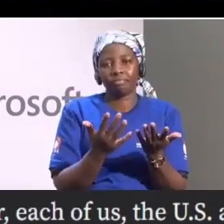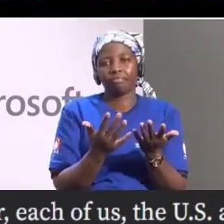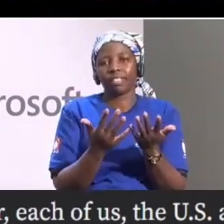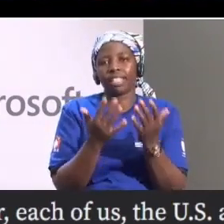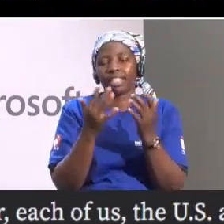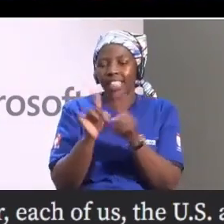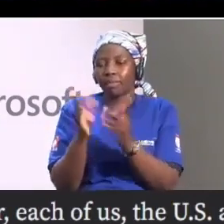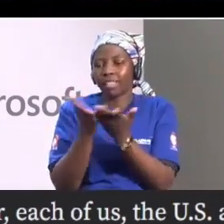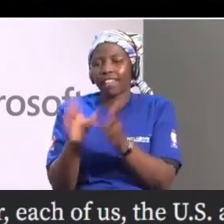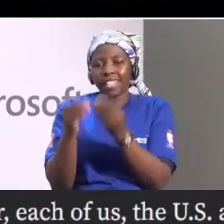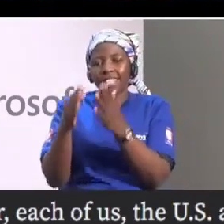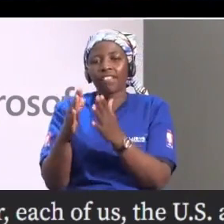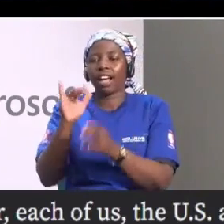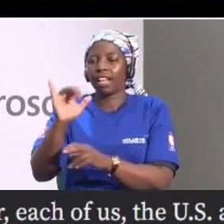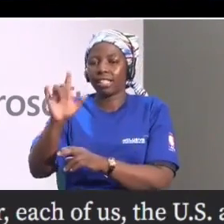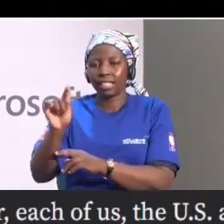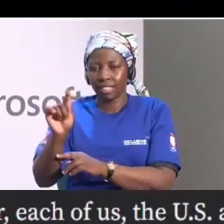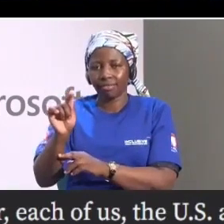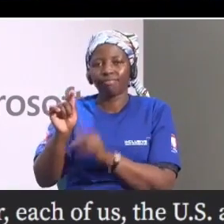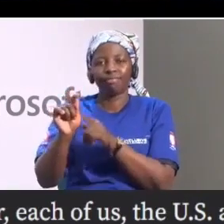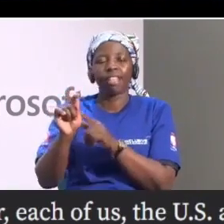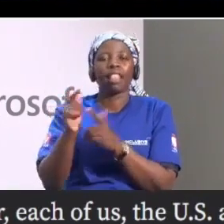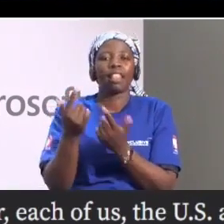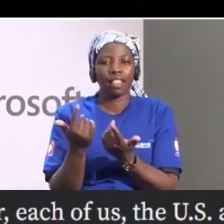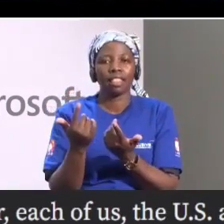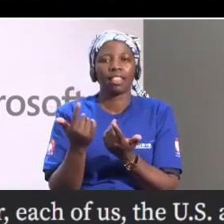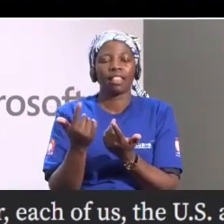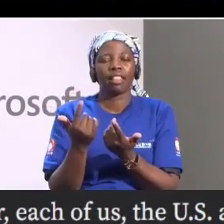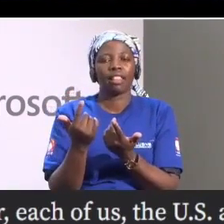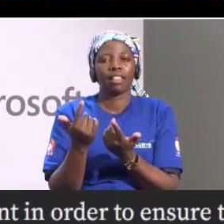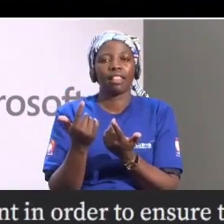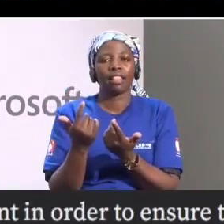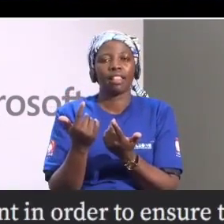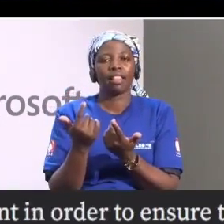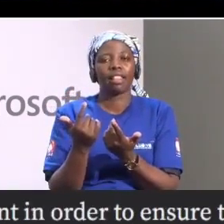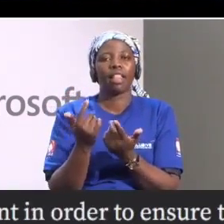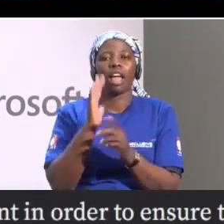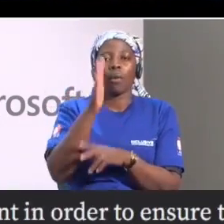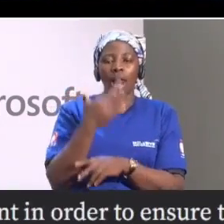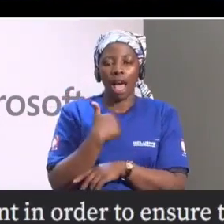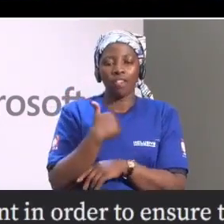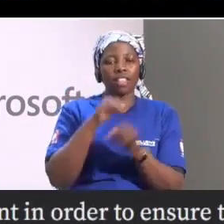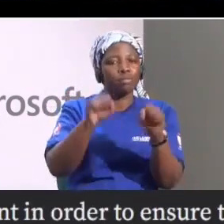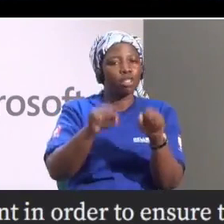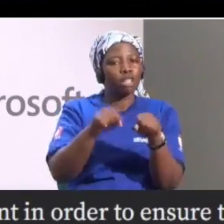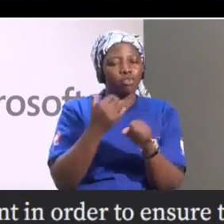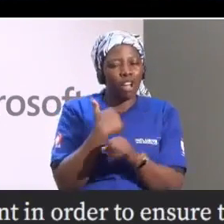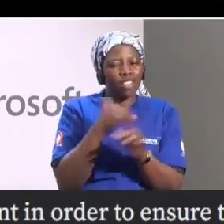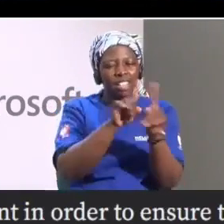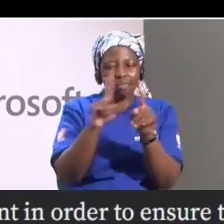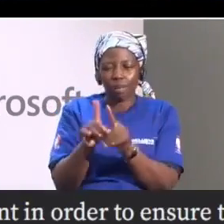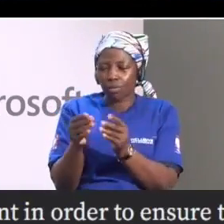service providers of ICTs would have the possibility to have a common solutions